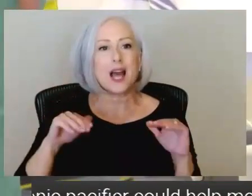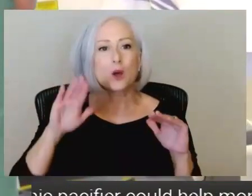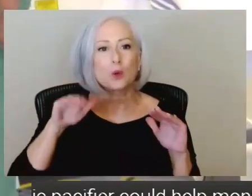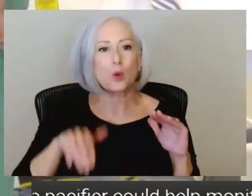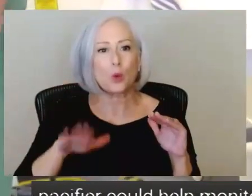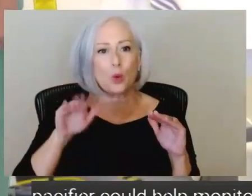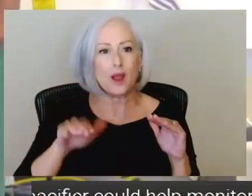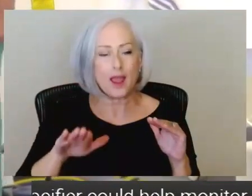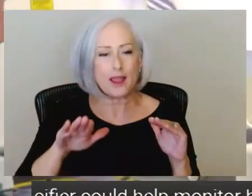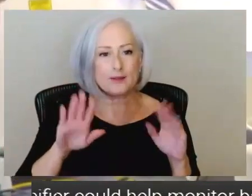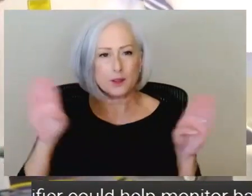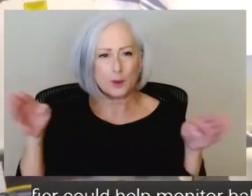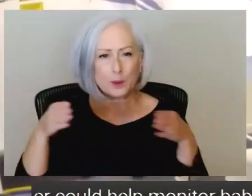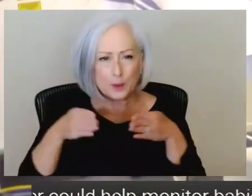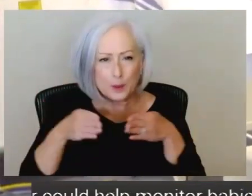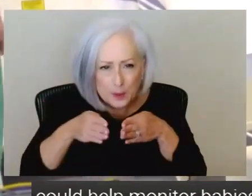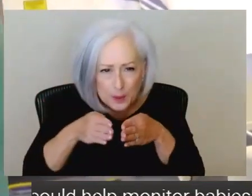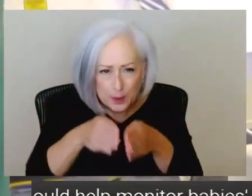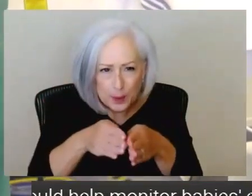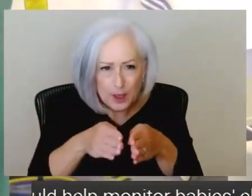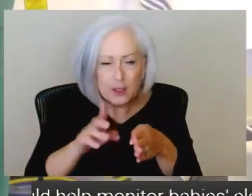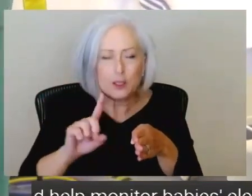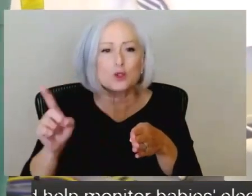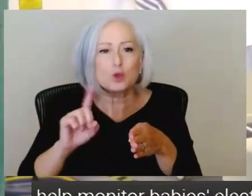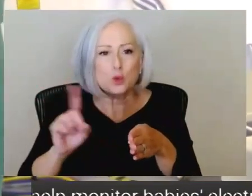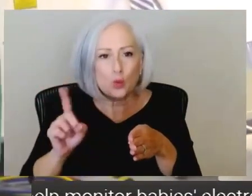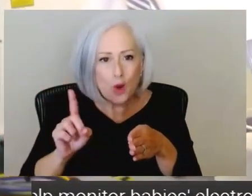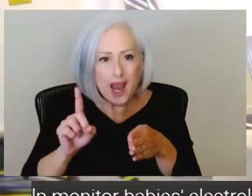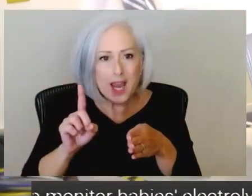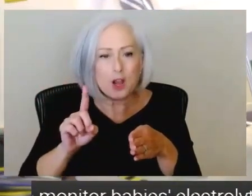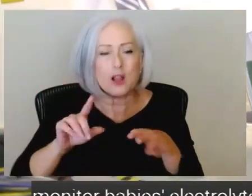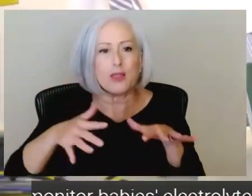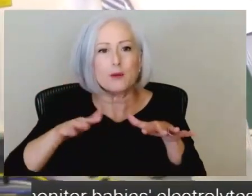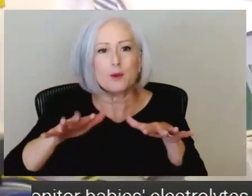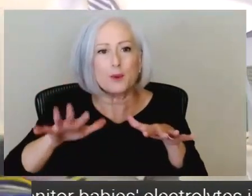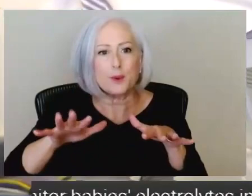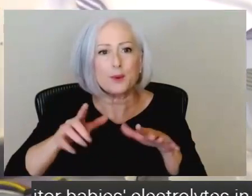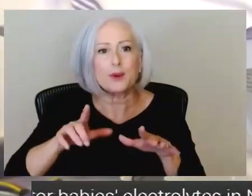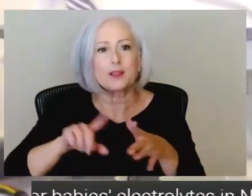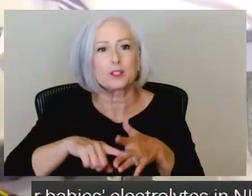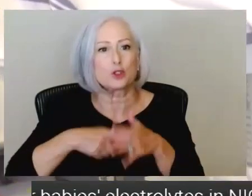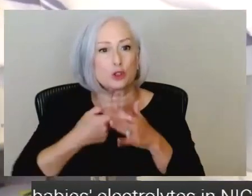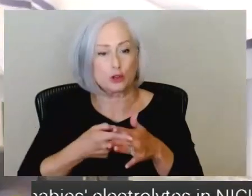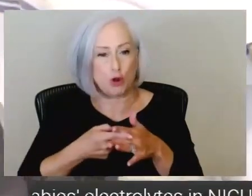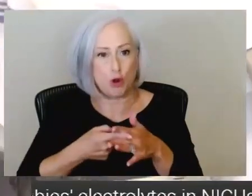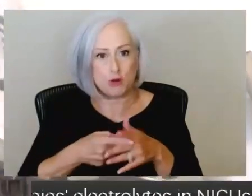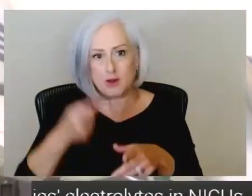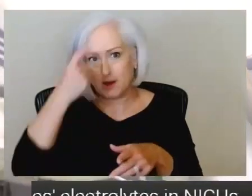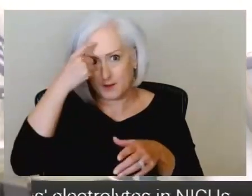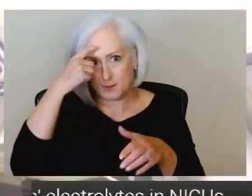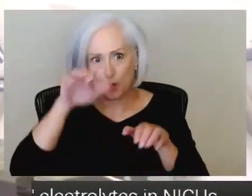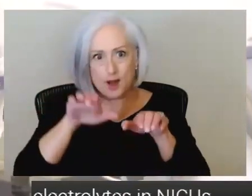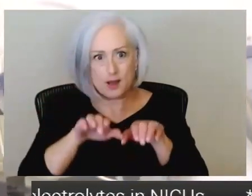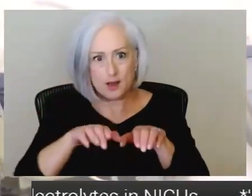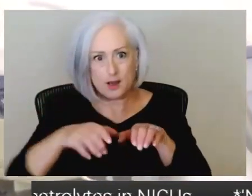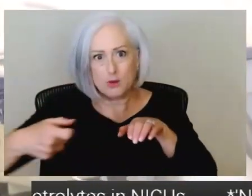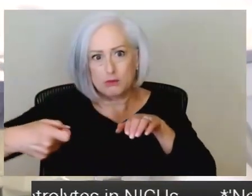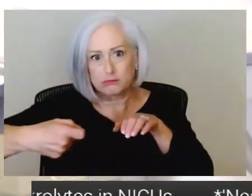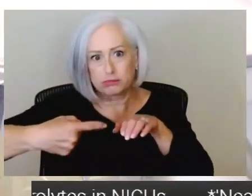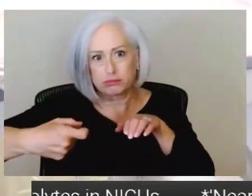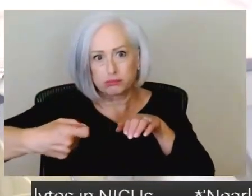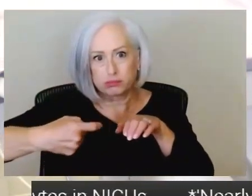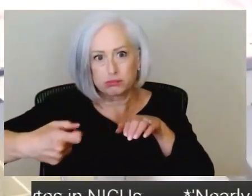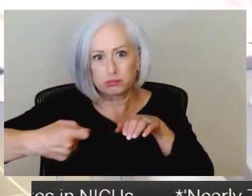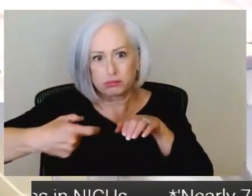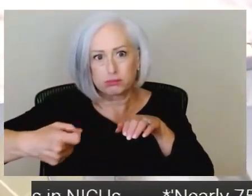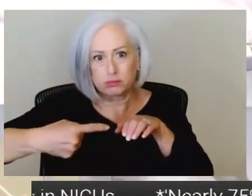tremors are coming from. And as they're doing this, they're going to be talking to Evelyn, asking her questions. She's going to feel pressure, but that's